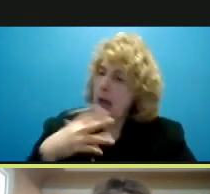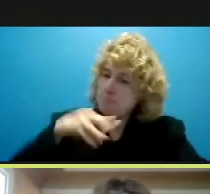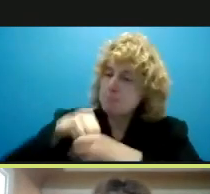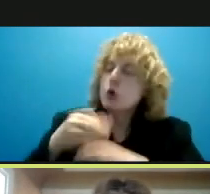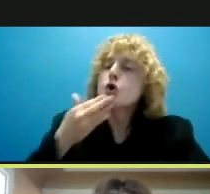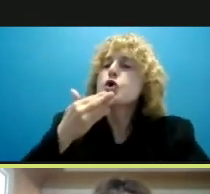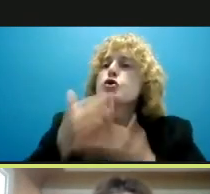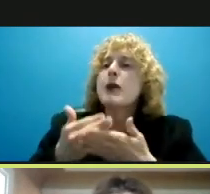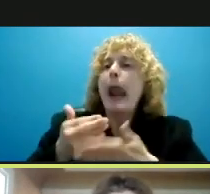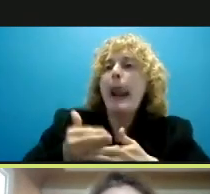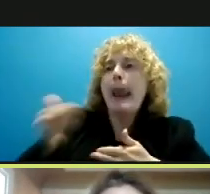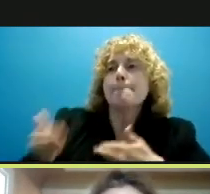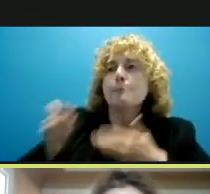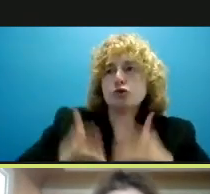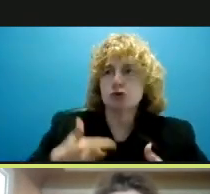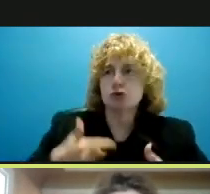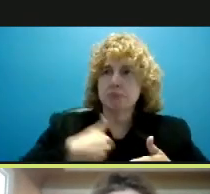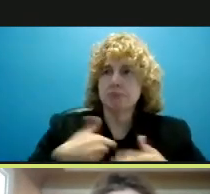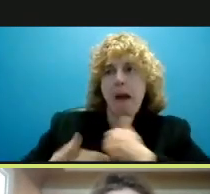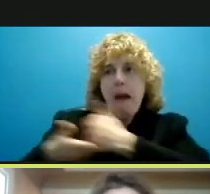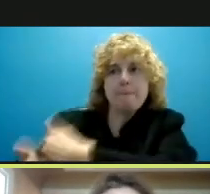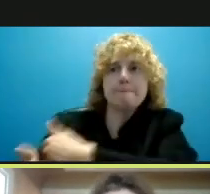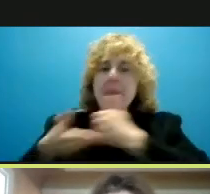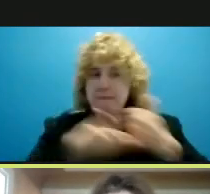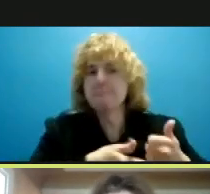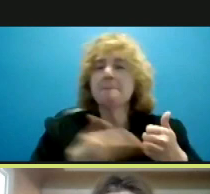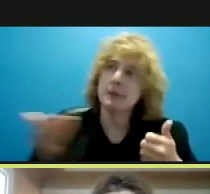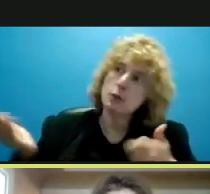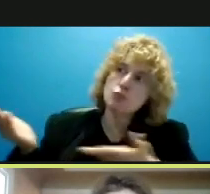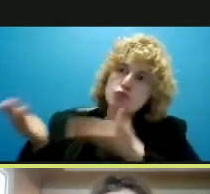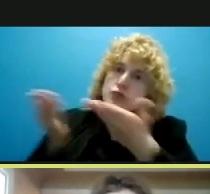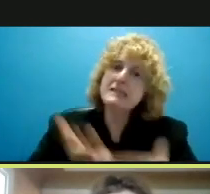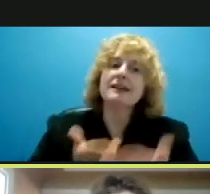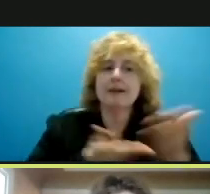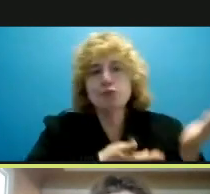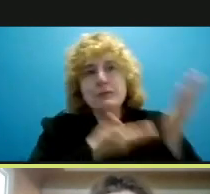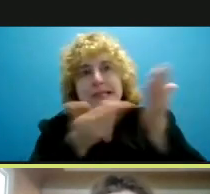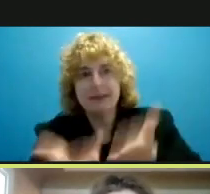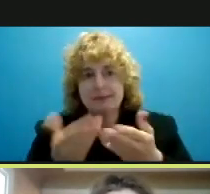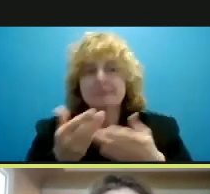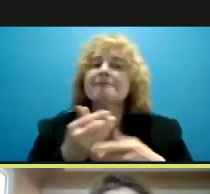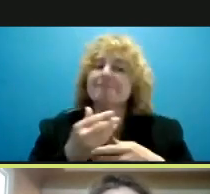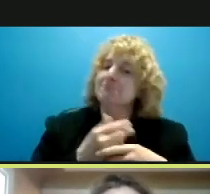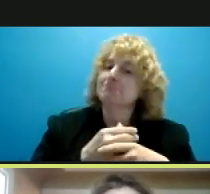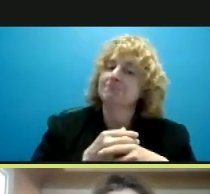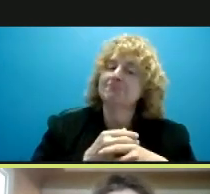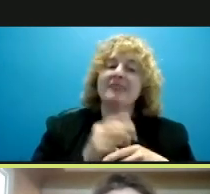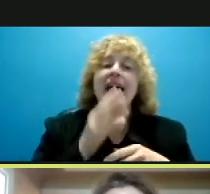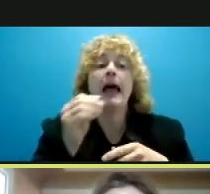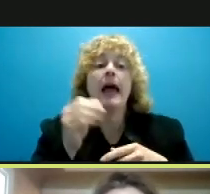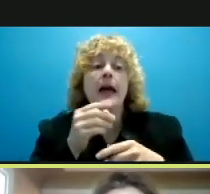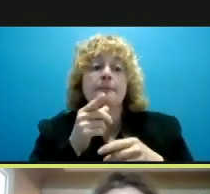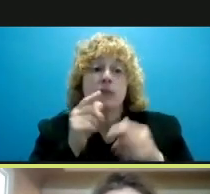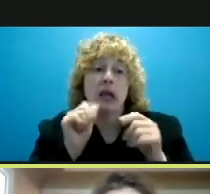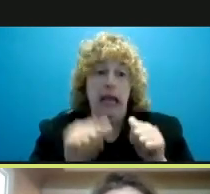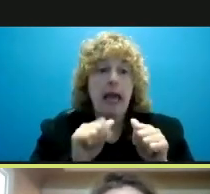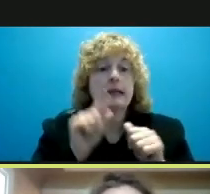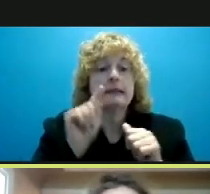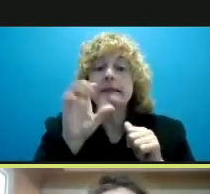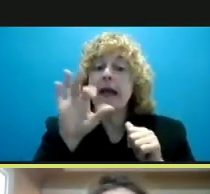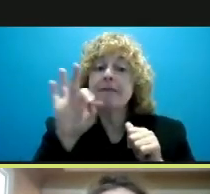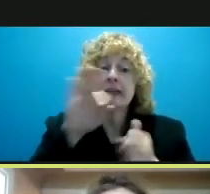And some additional ongoing locations. We, as always, have the TCF Center available with drive-through and walk-in appointments.